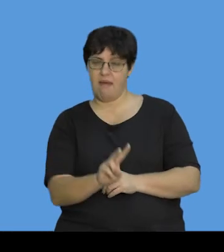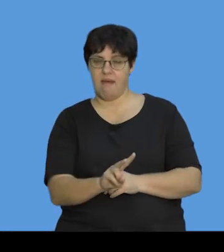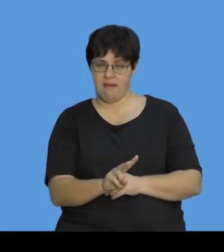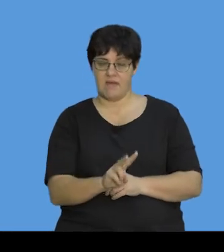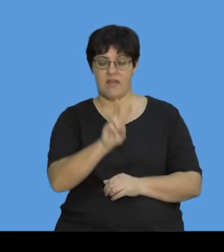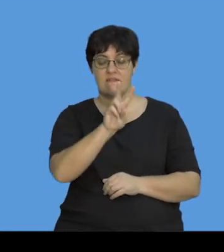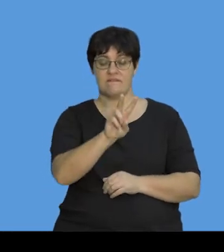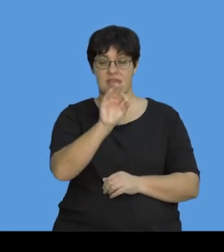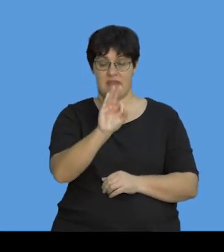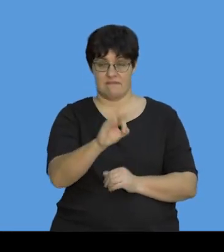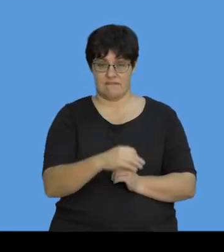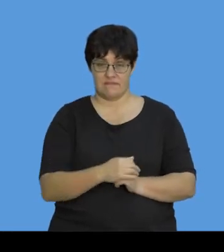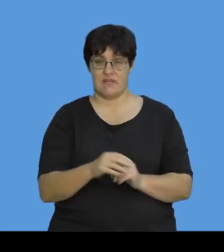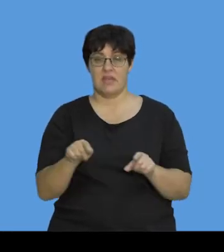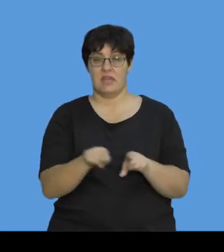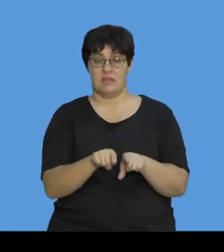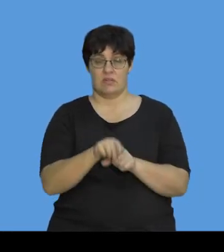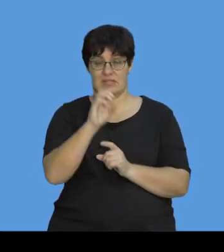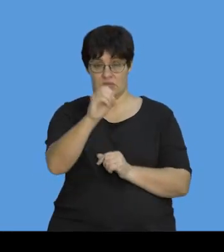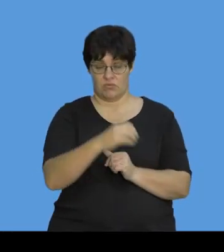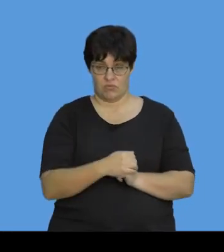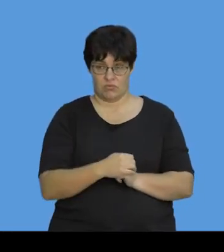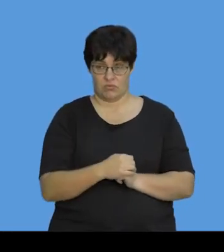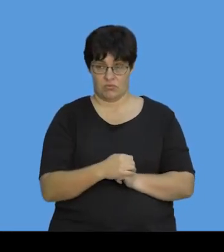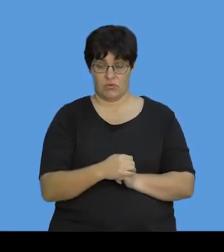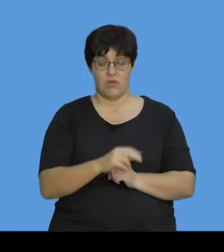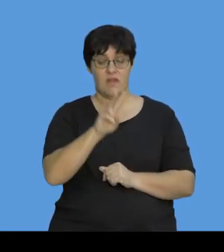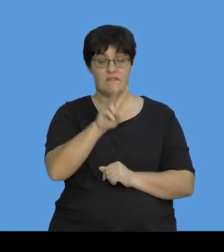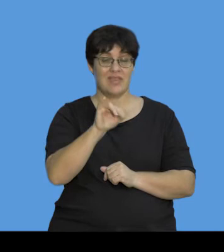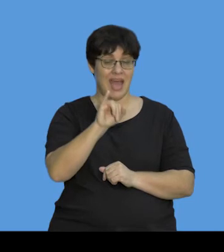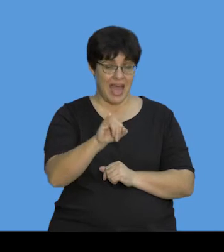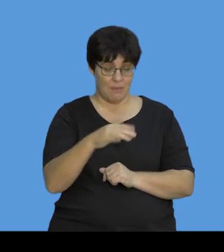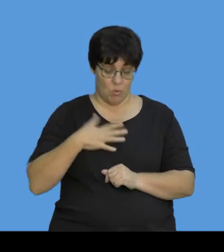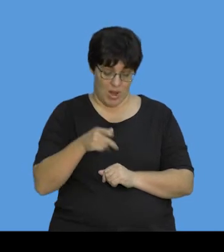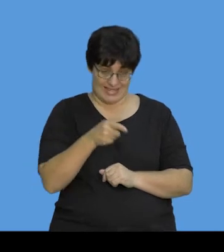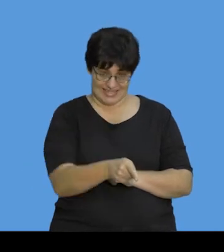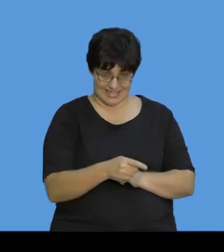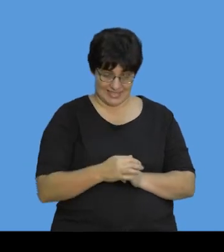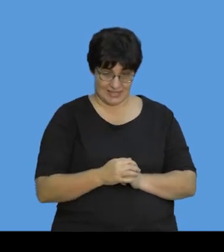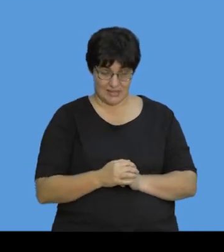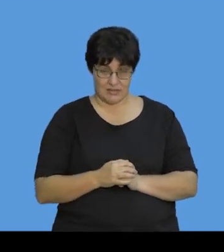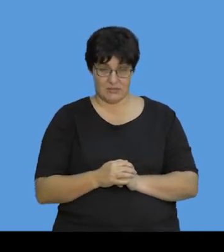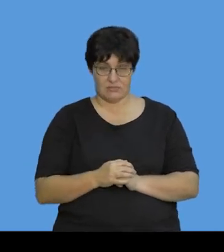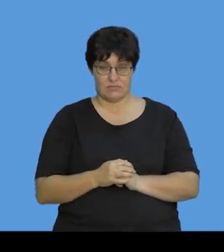go VF is 0, VI is what I'm looking for,